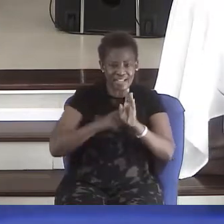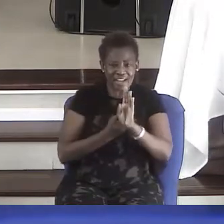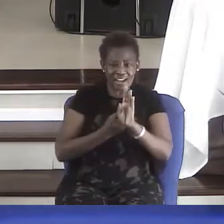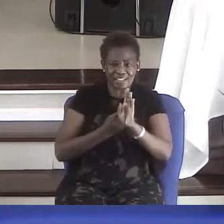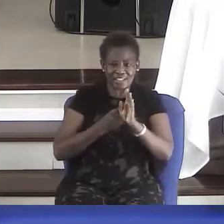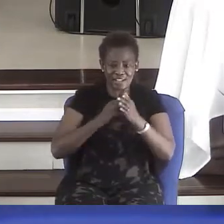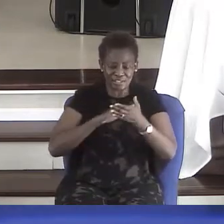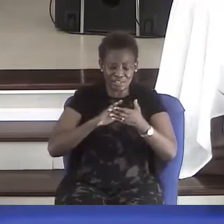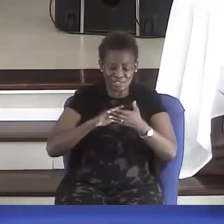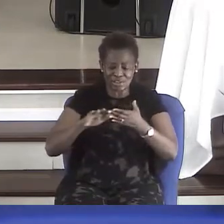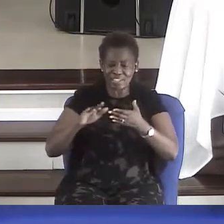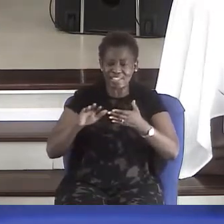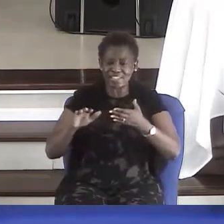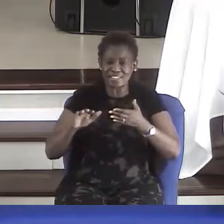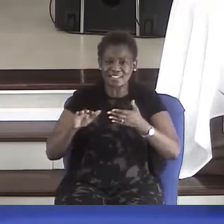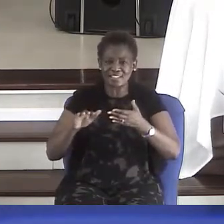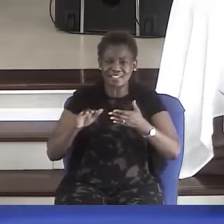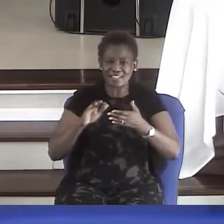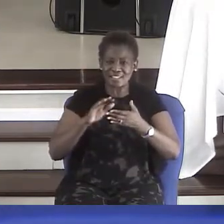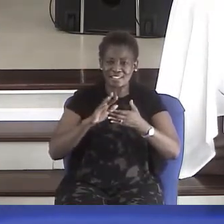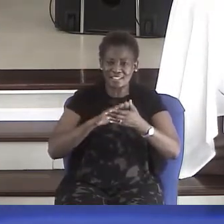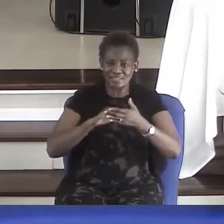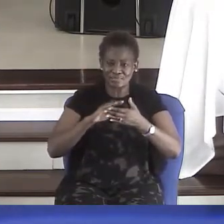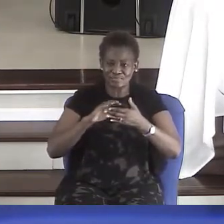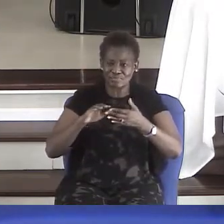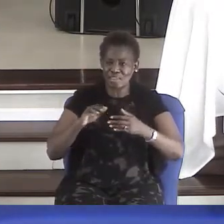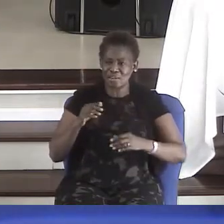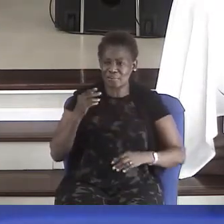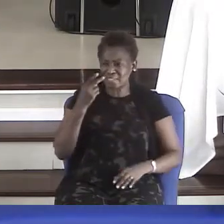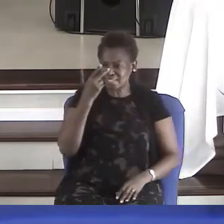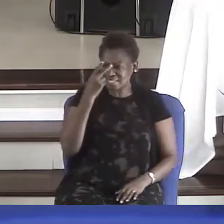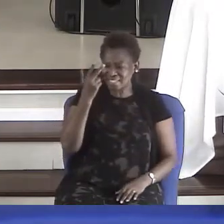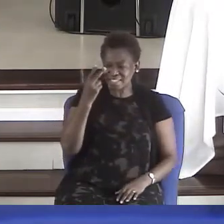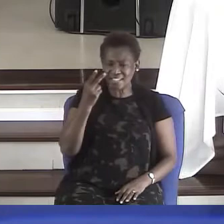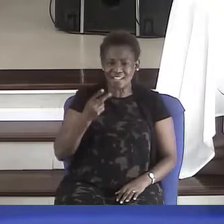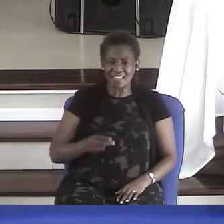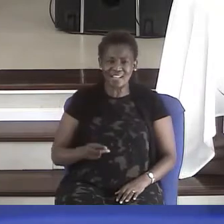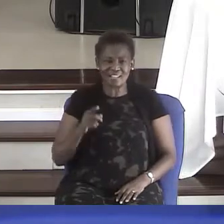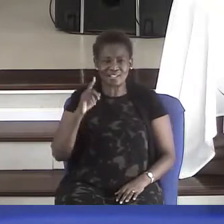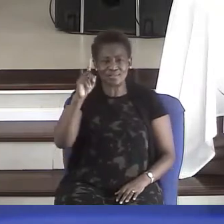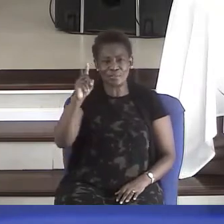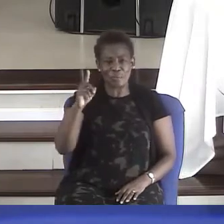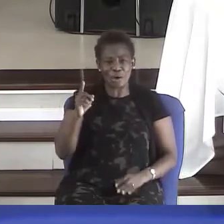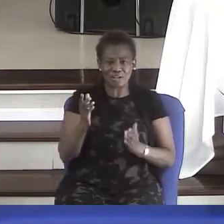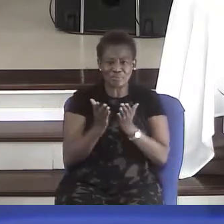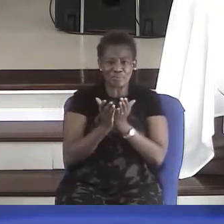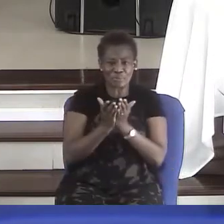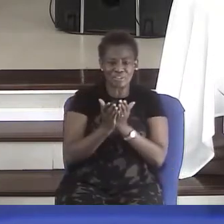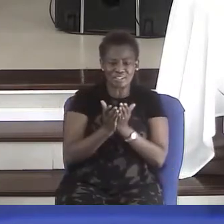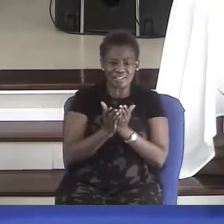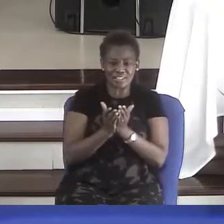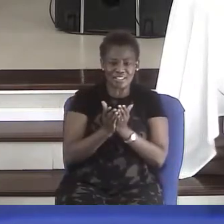book miraculously preserved as a manual for life.